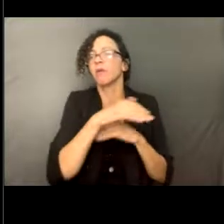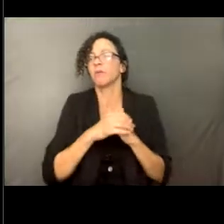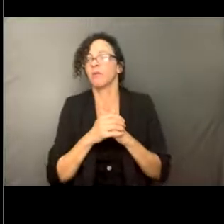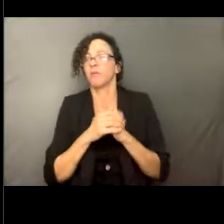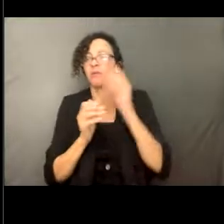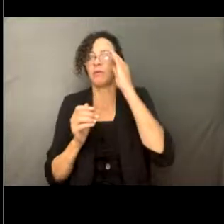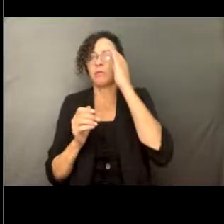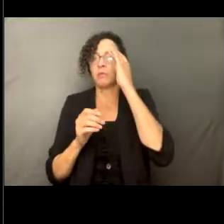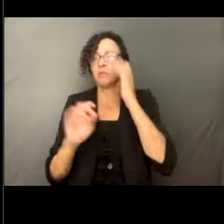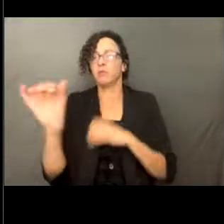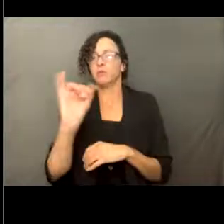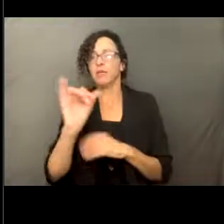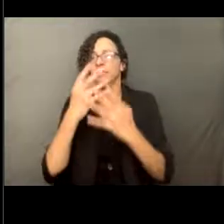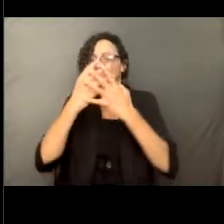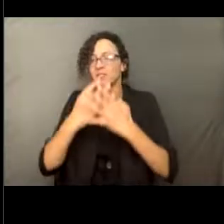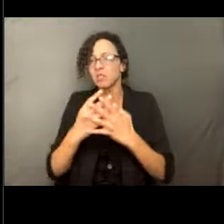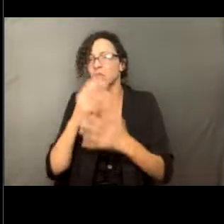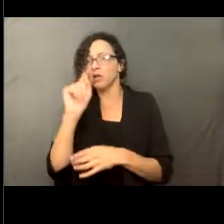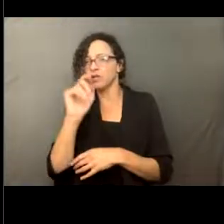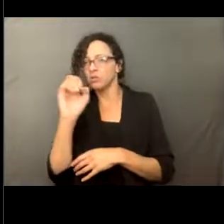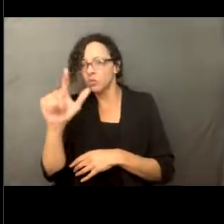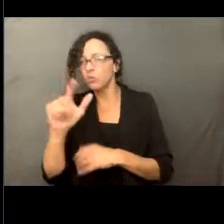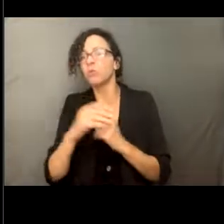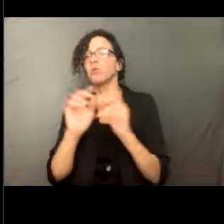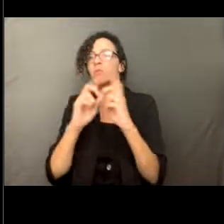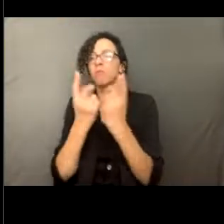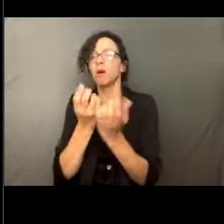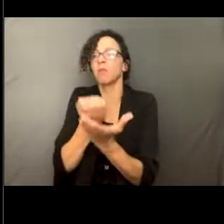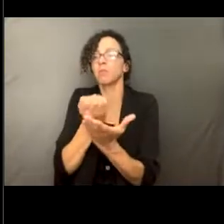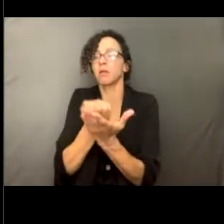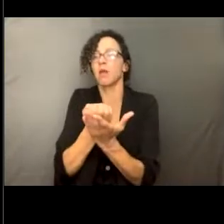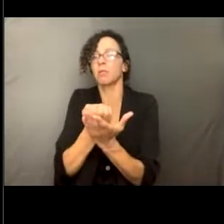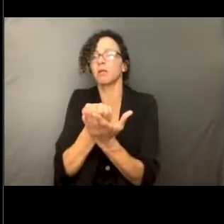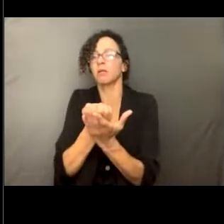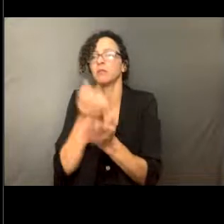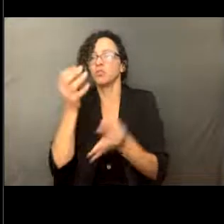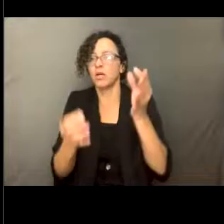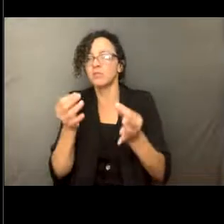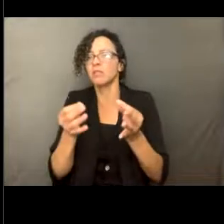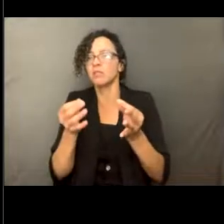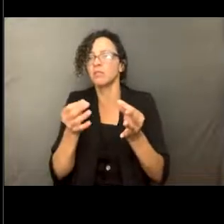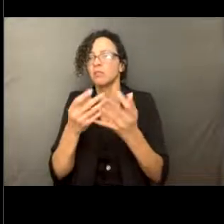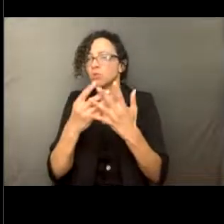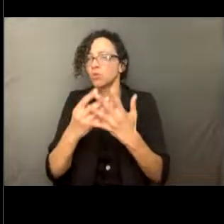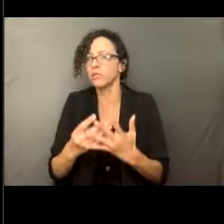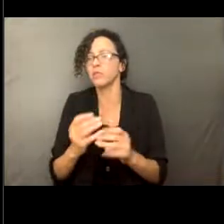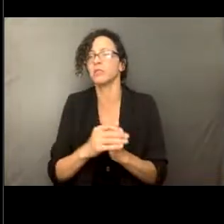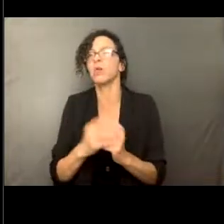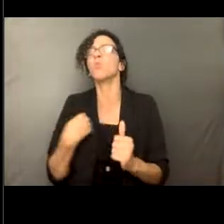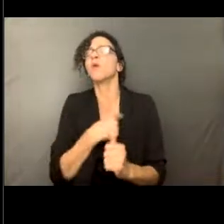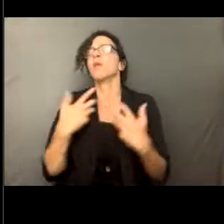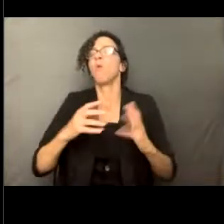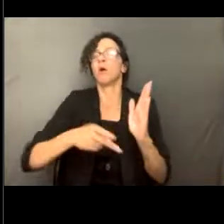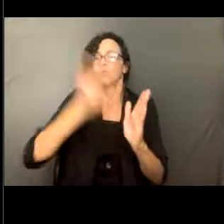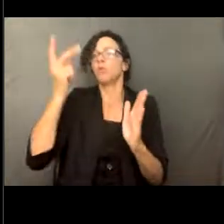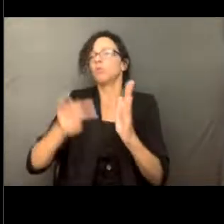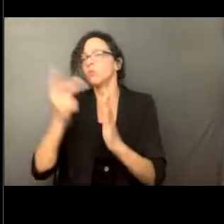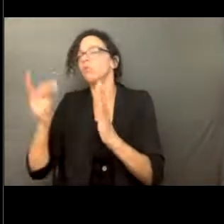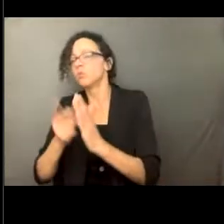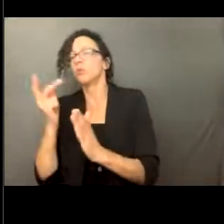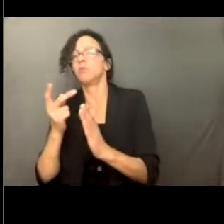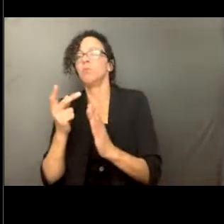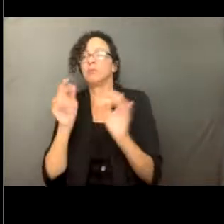Justice Screening Tool. And and in doing so, we're really seeking to avoid duplication of tools, right? And I think it's also